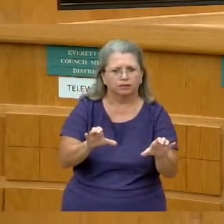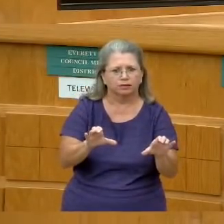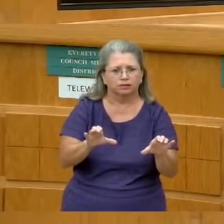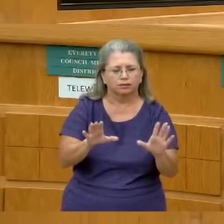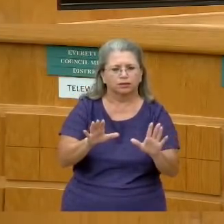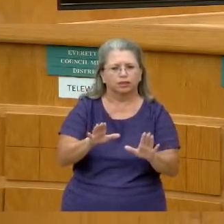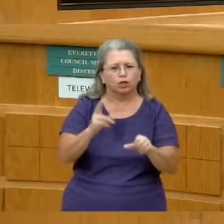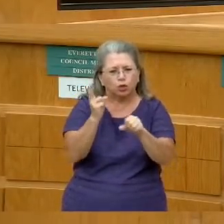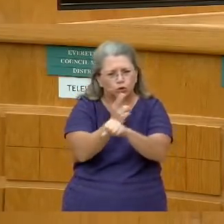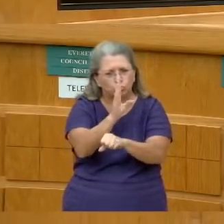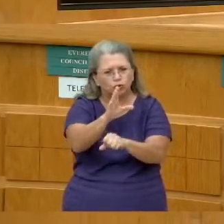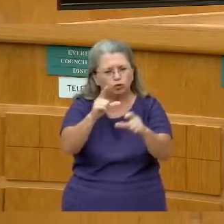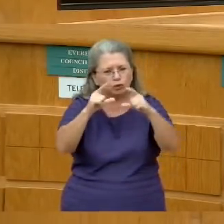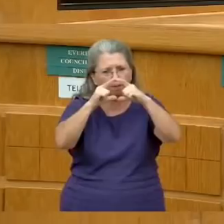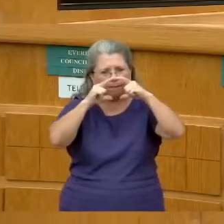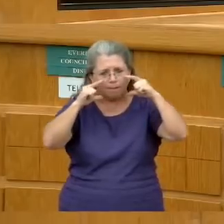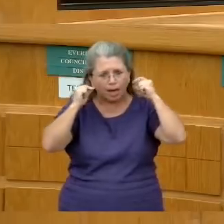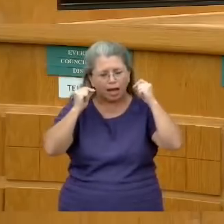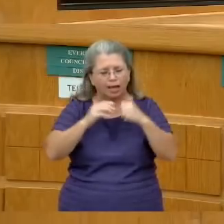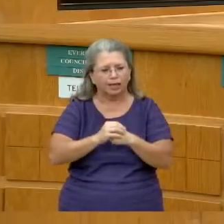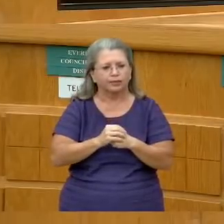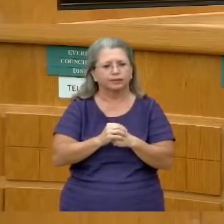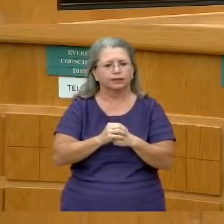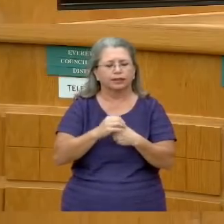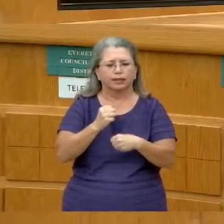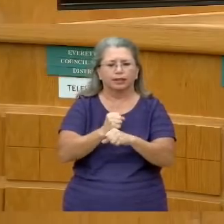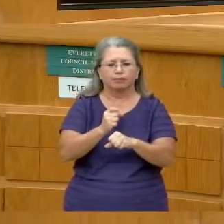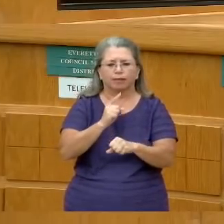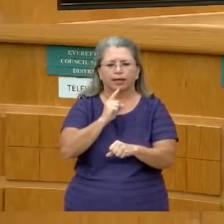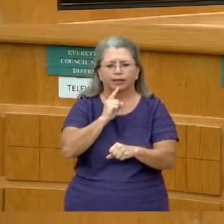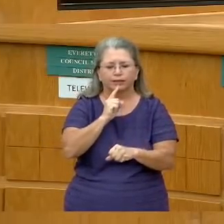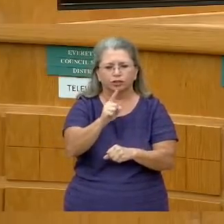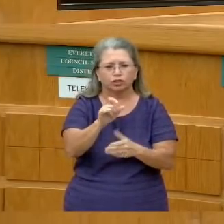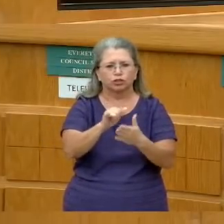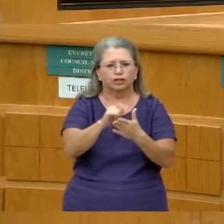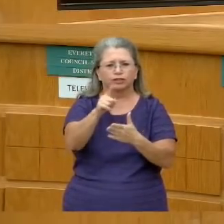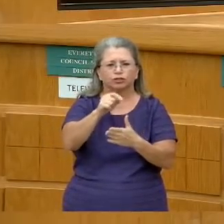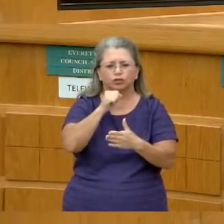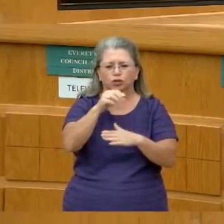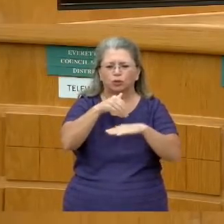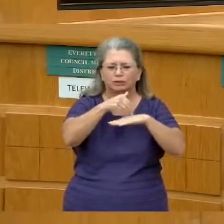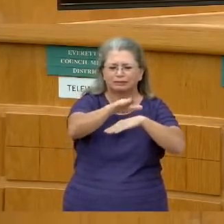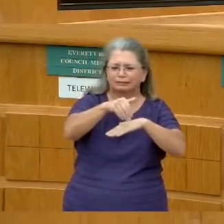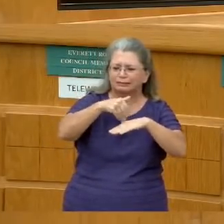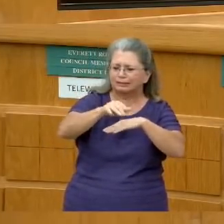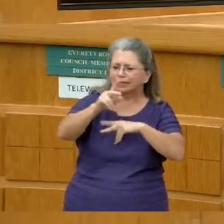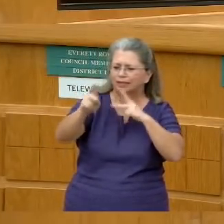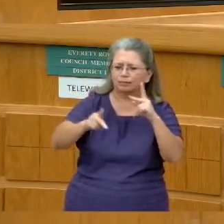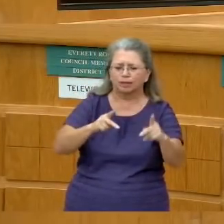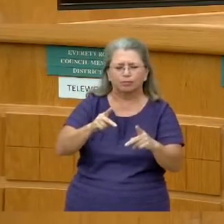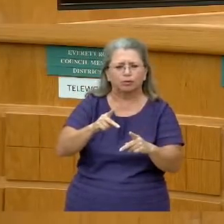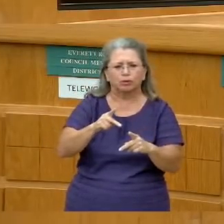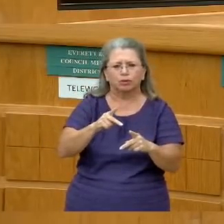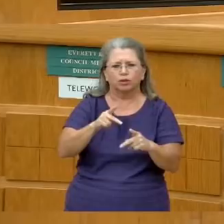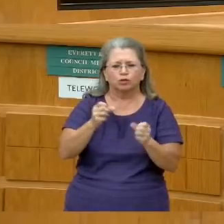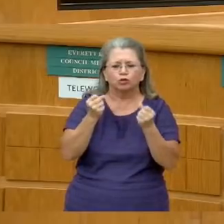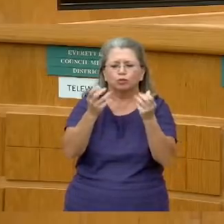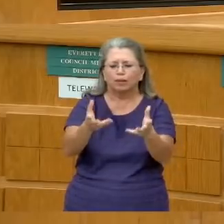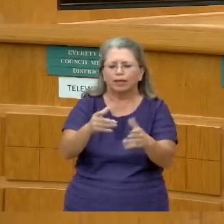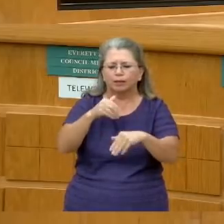Wear those masks, making sure that we're not oversending people to do errands where only one is